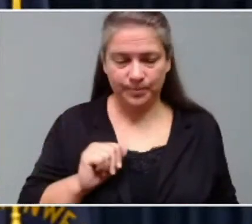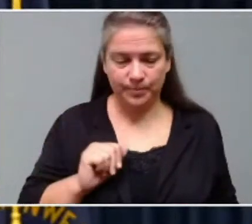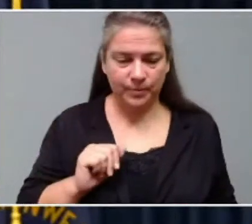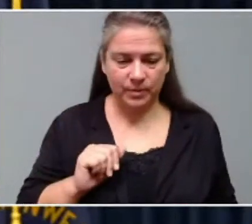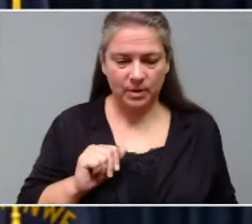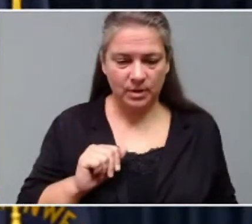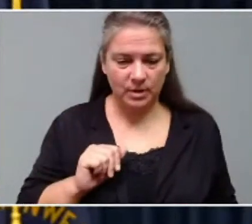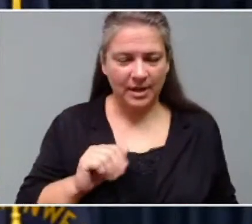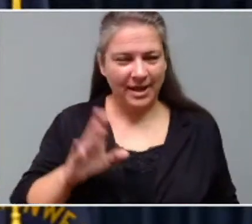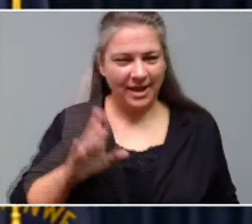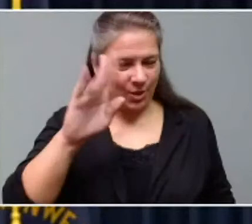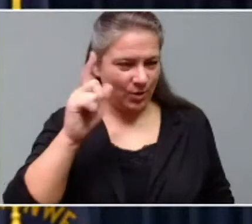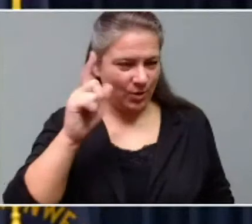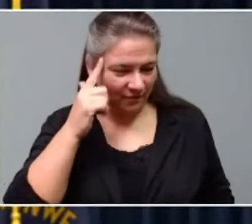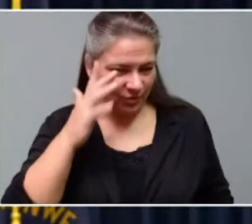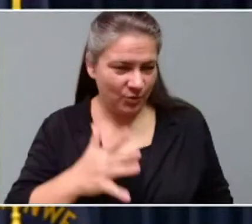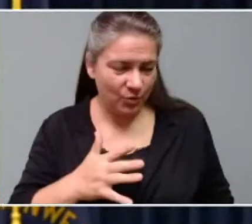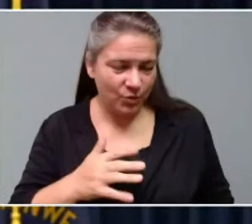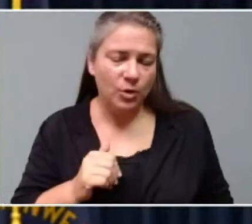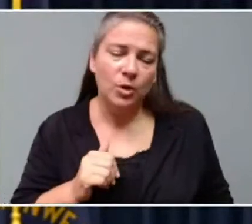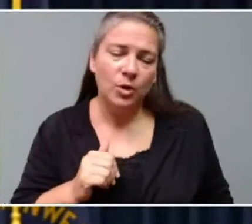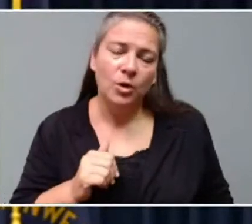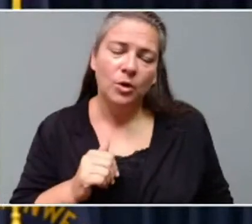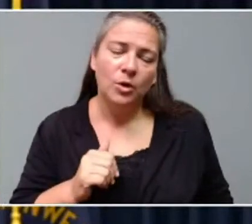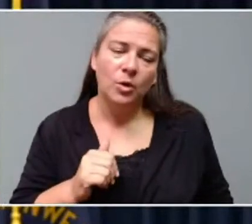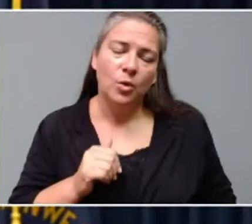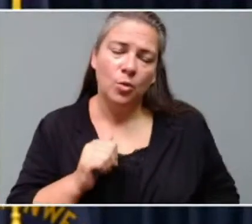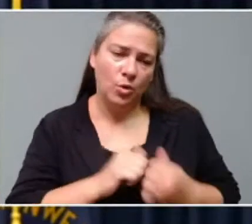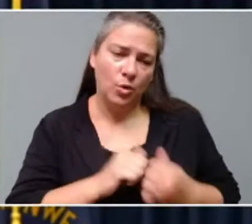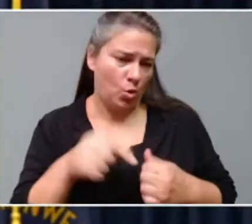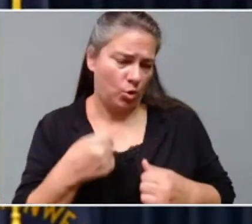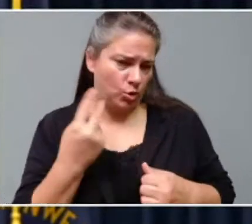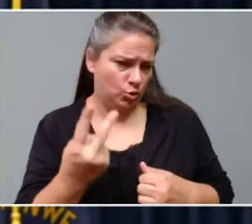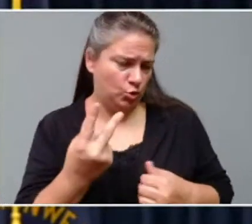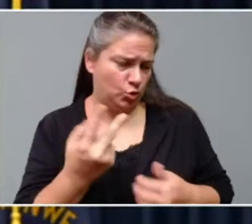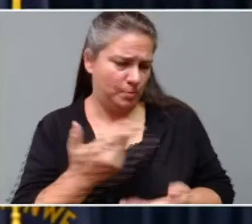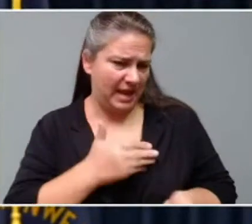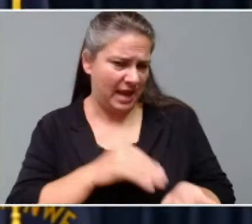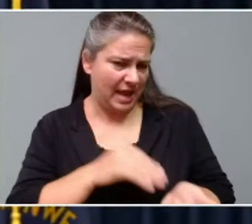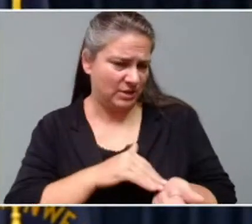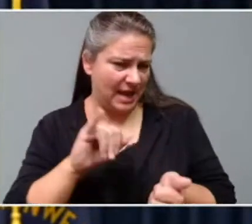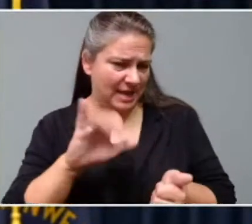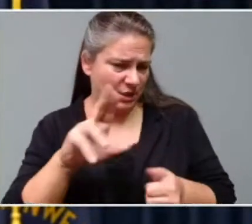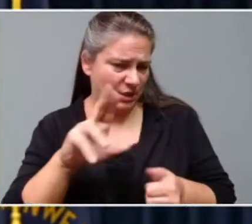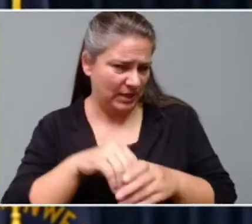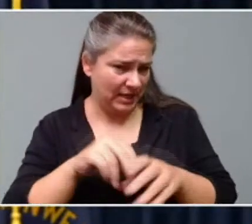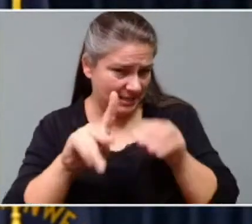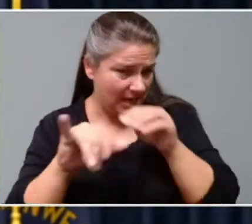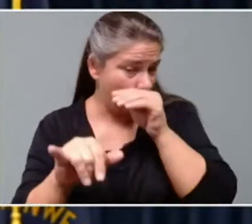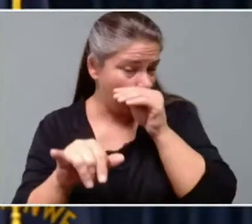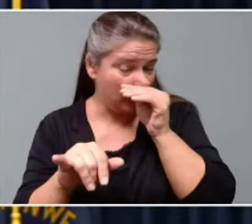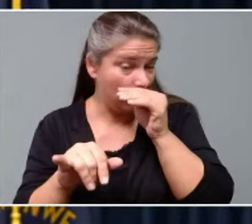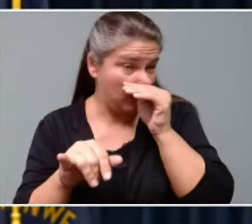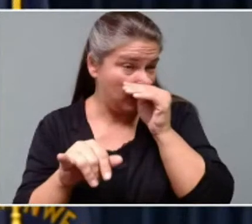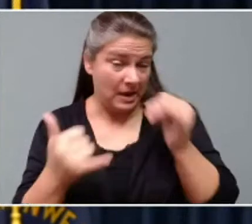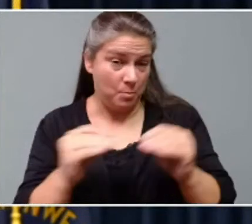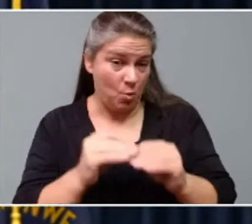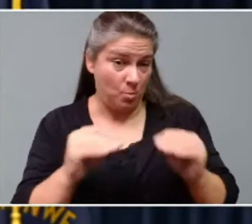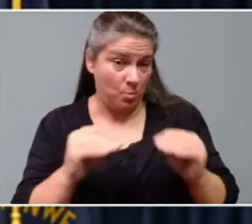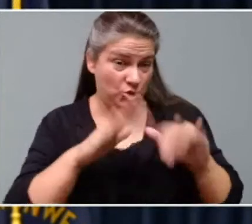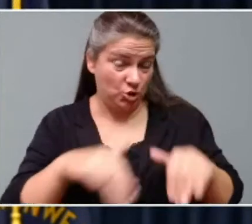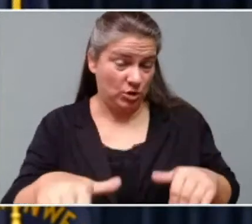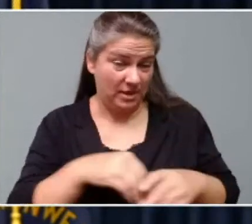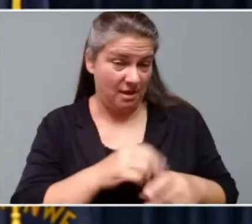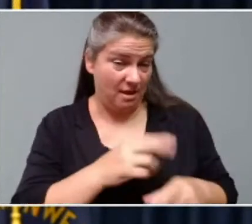Hi, Governor. With only 2 pediatric ICUs in Kentucky and more children being hospitalized,